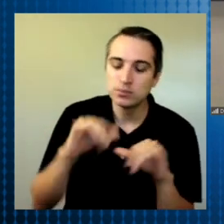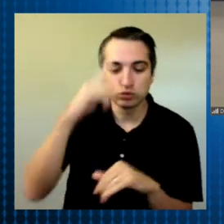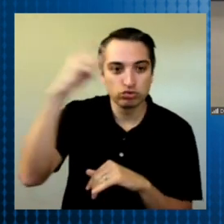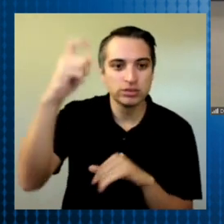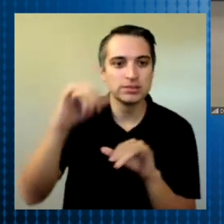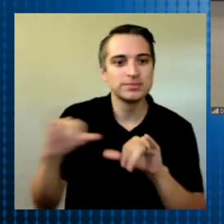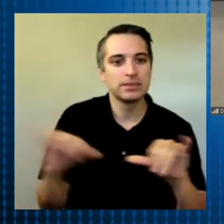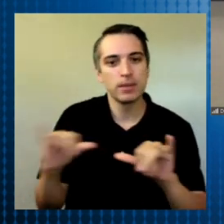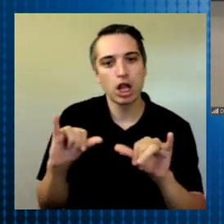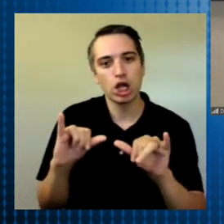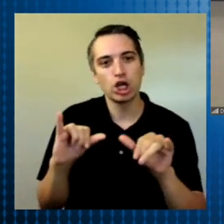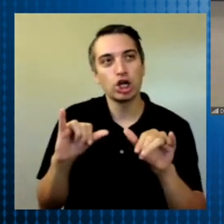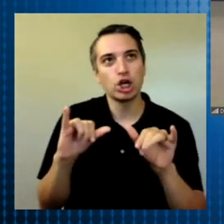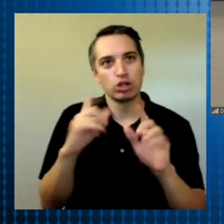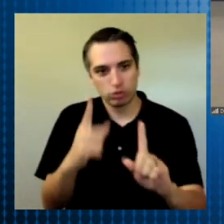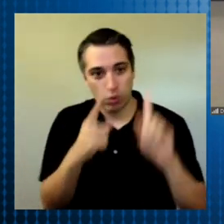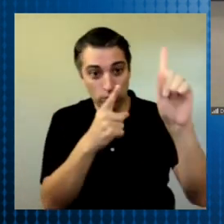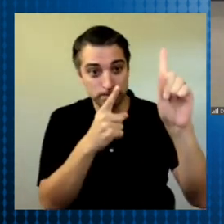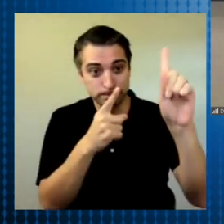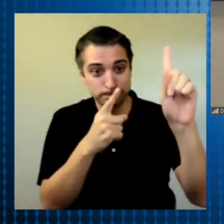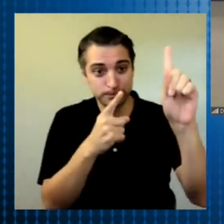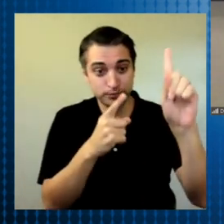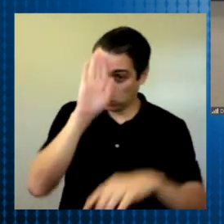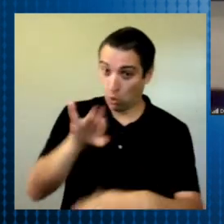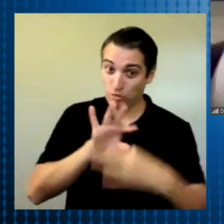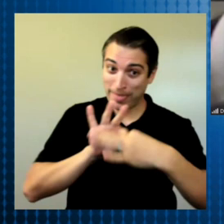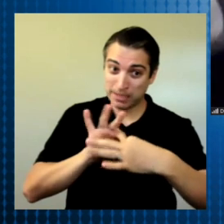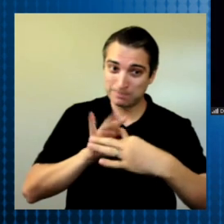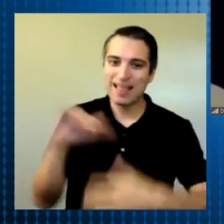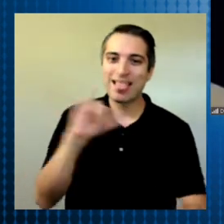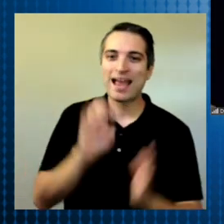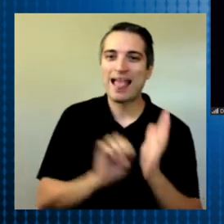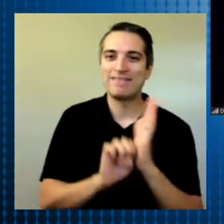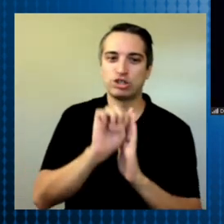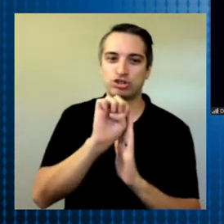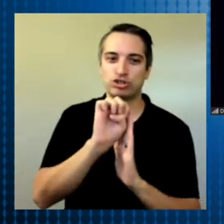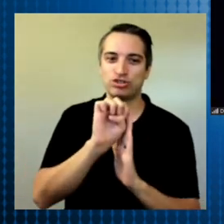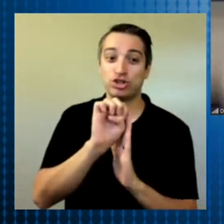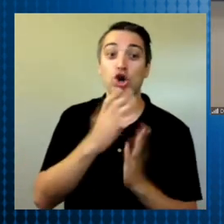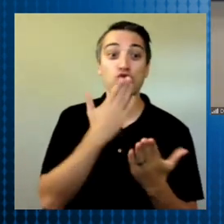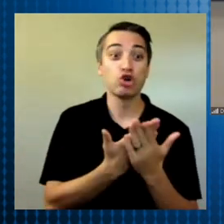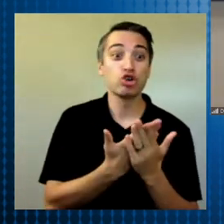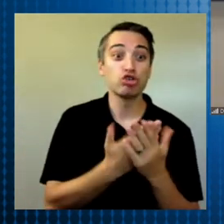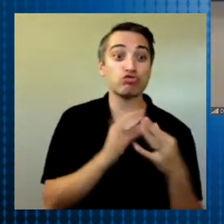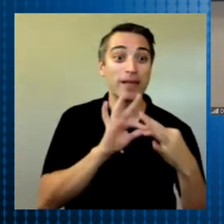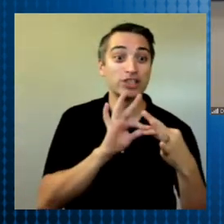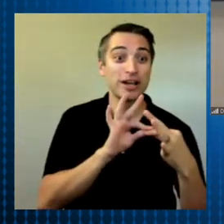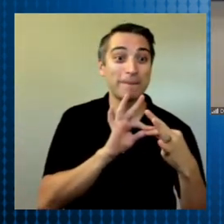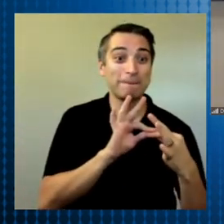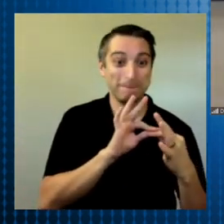know, relationships are like an elevator. A good relationship will take you up, and